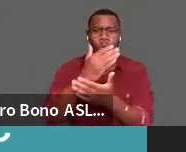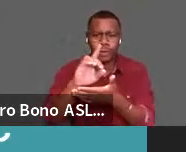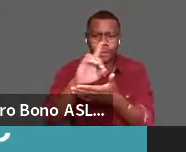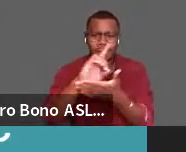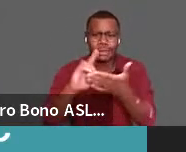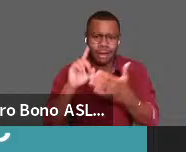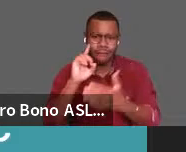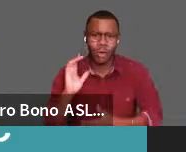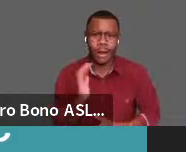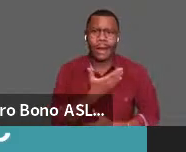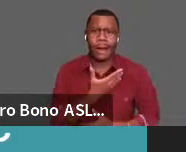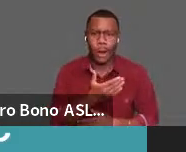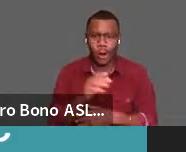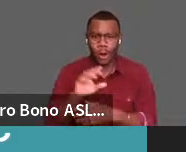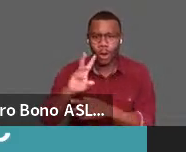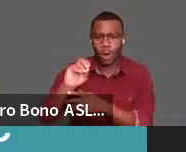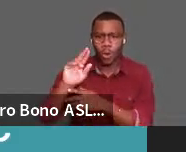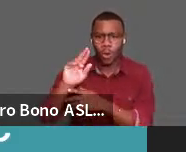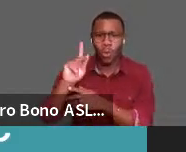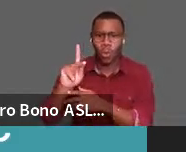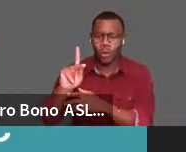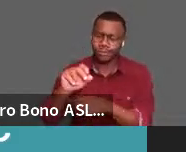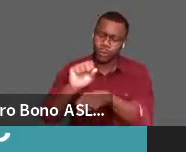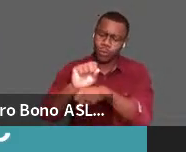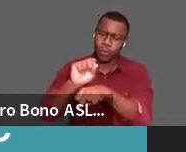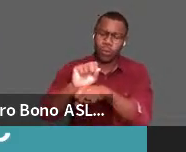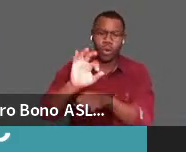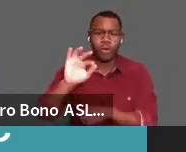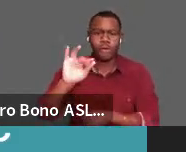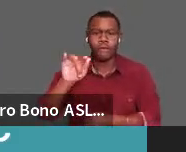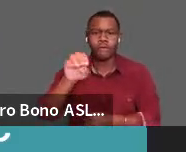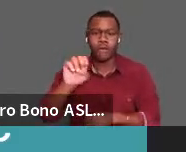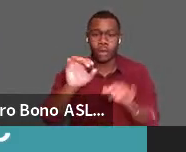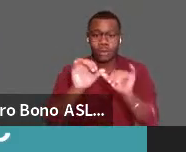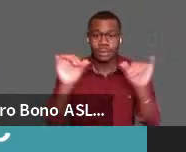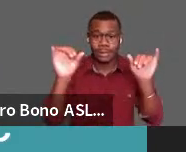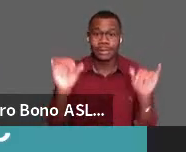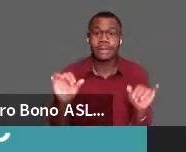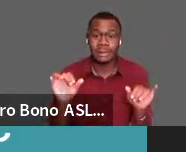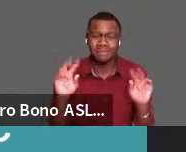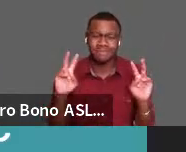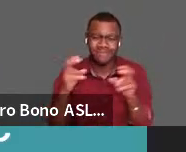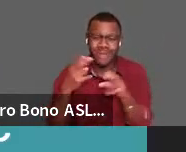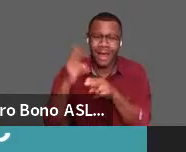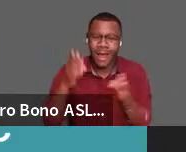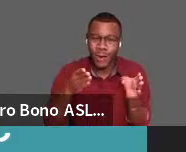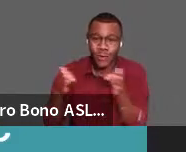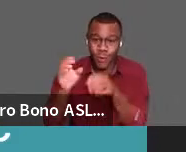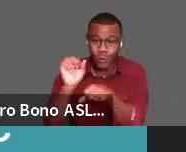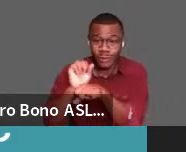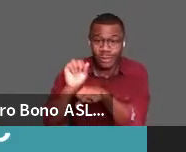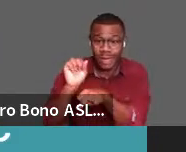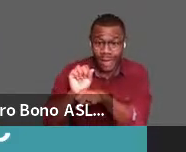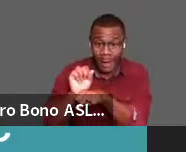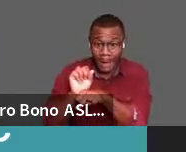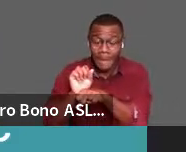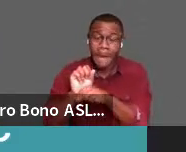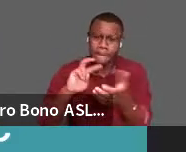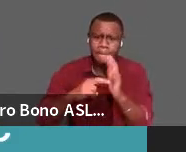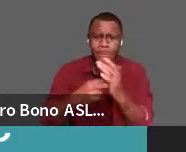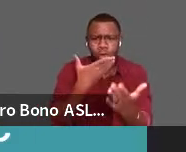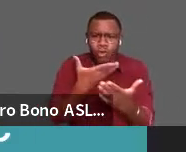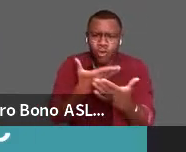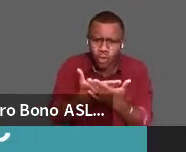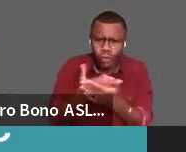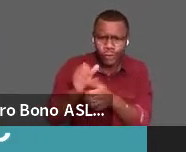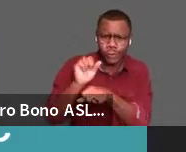system. And so when I talked about those high road jobs earlier, making sure that we're aligned towards quality jobs and working